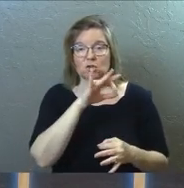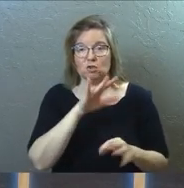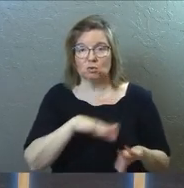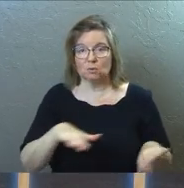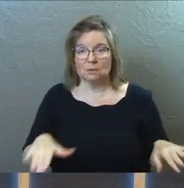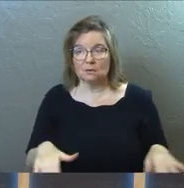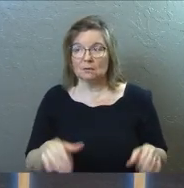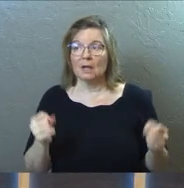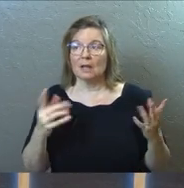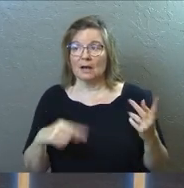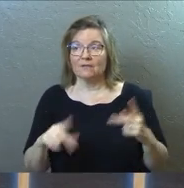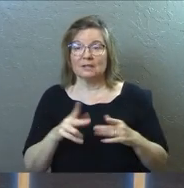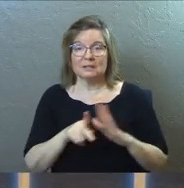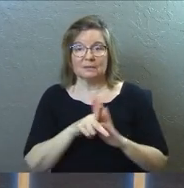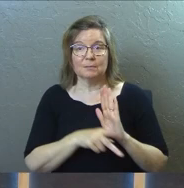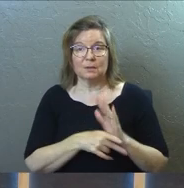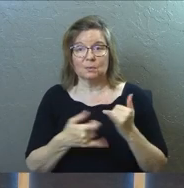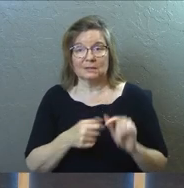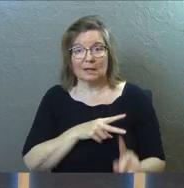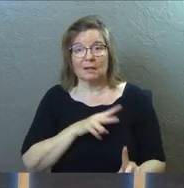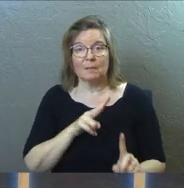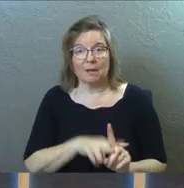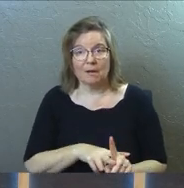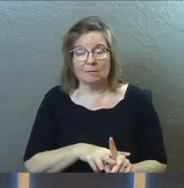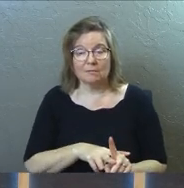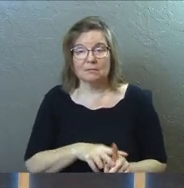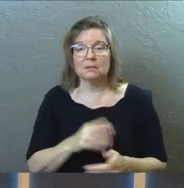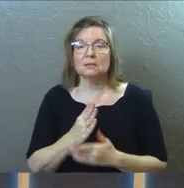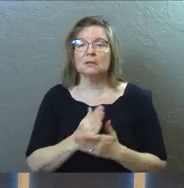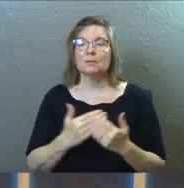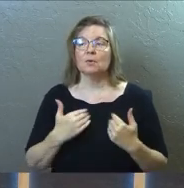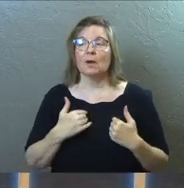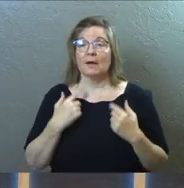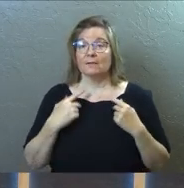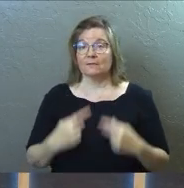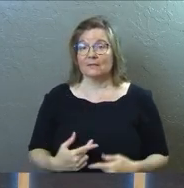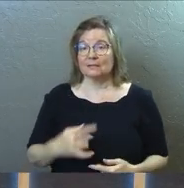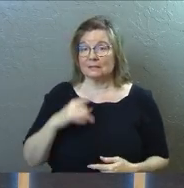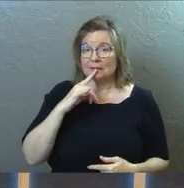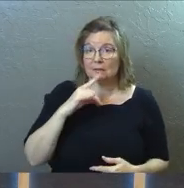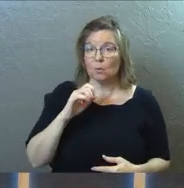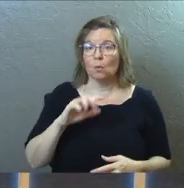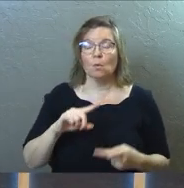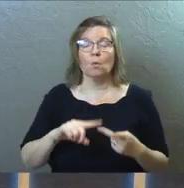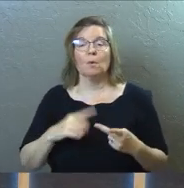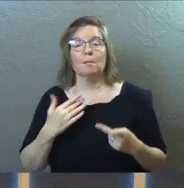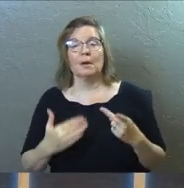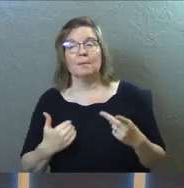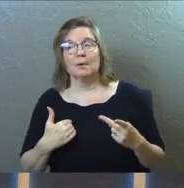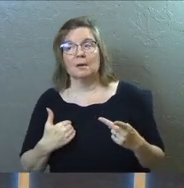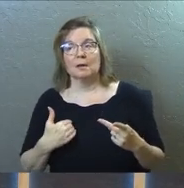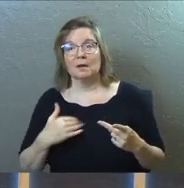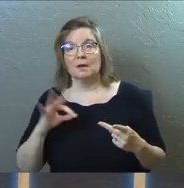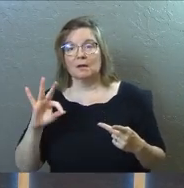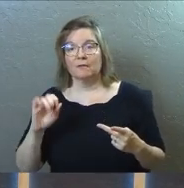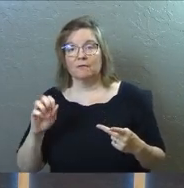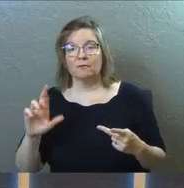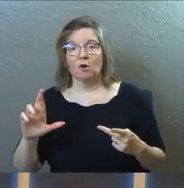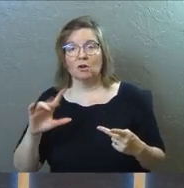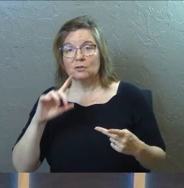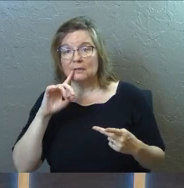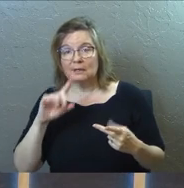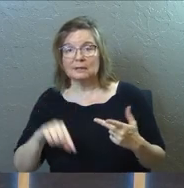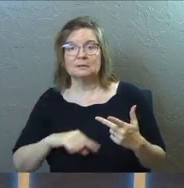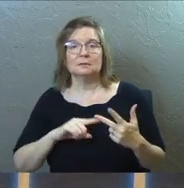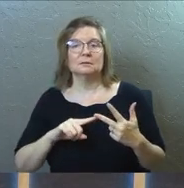spiritual children. A lot of these principles are going to apply. Some of you guys have physical kids, or maybe you've got foster kids, or